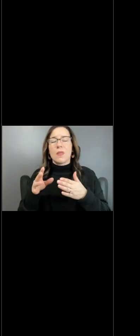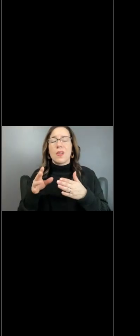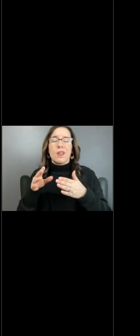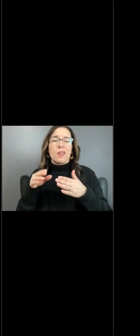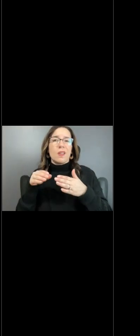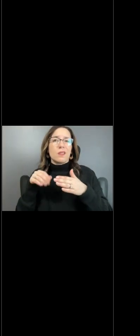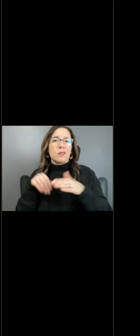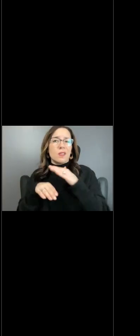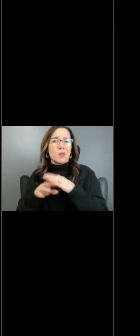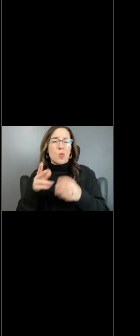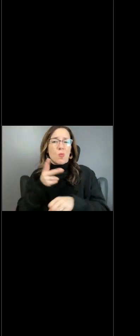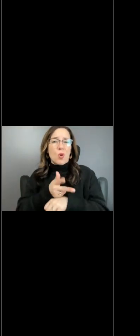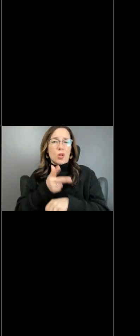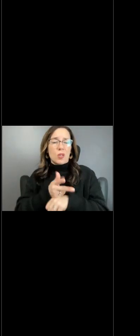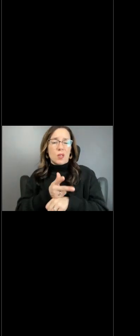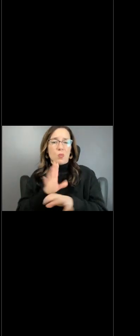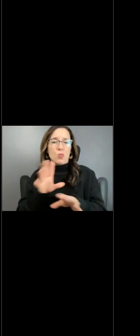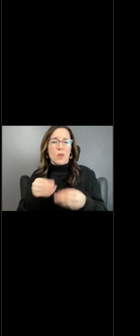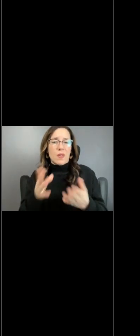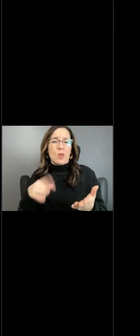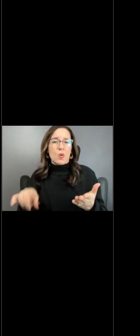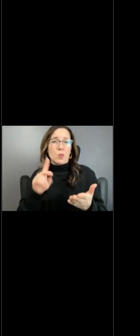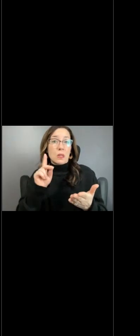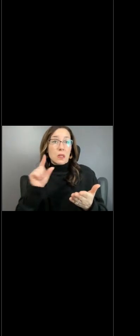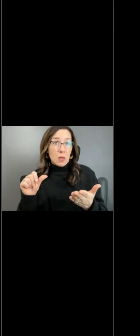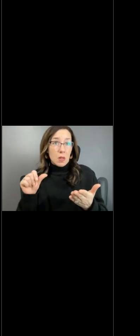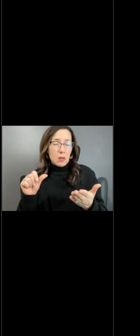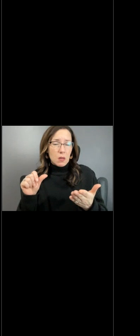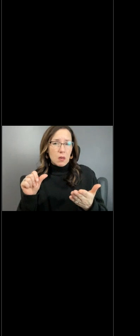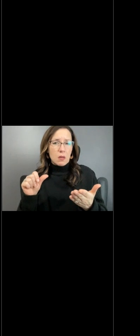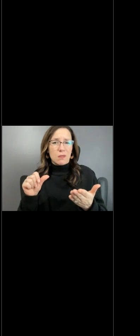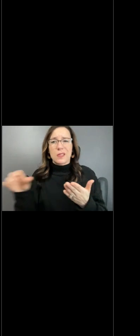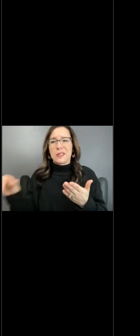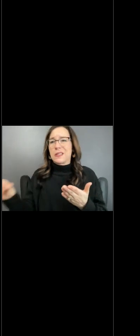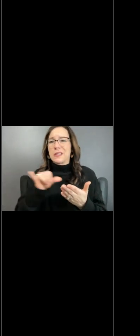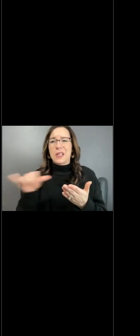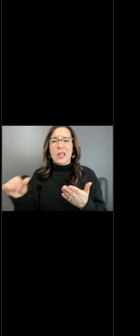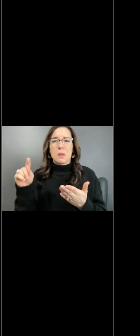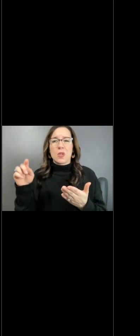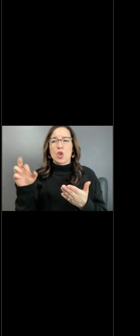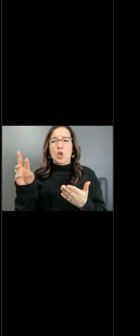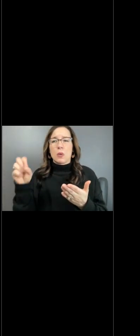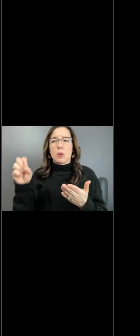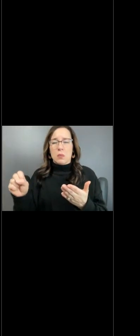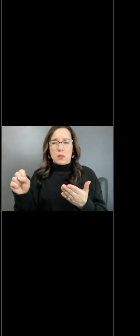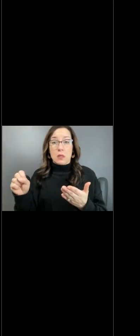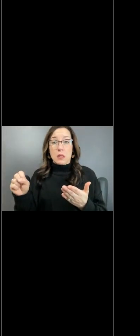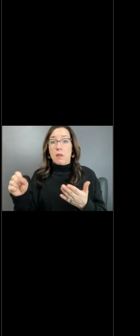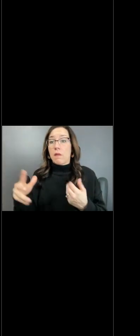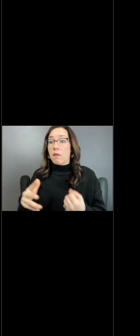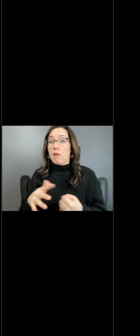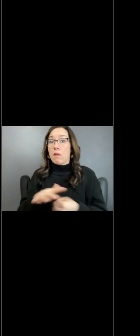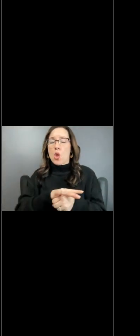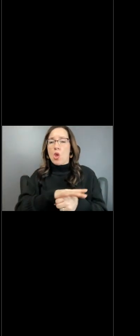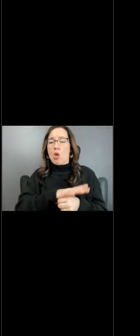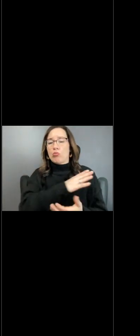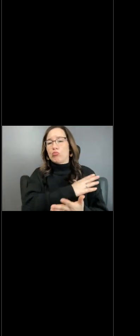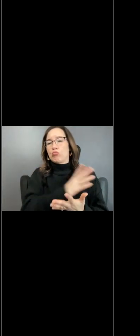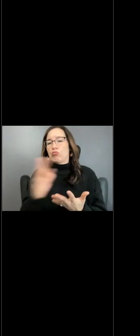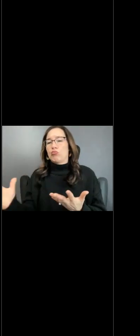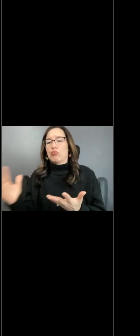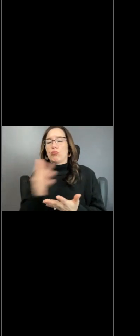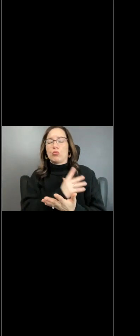for residents with disabilities on the same terms and with the full range of choices.